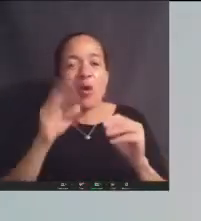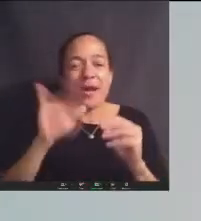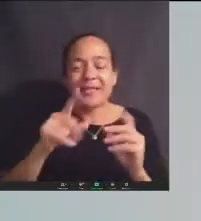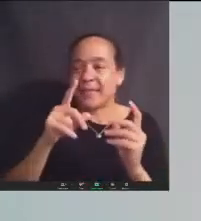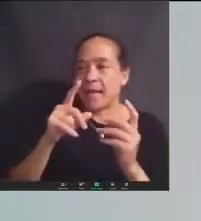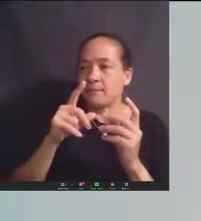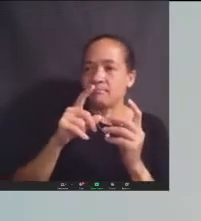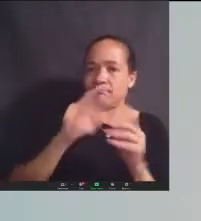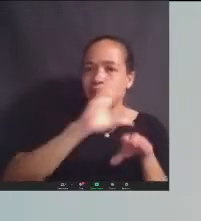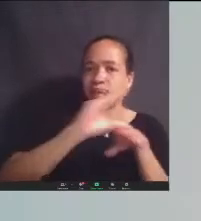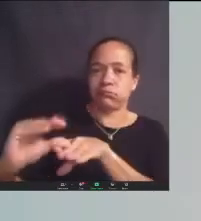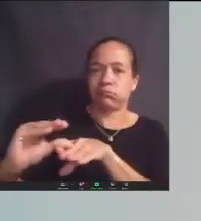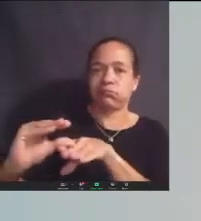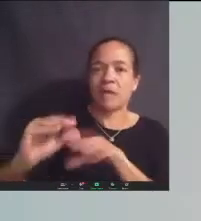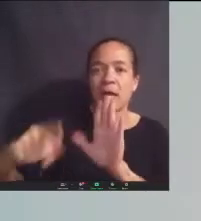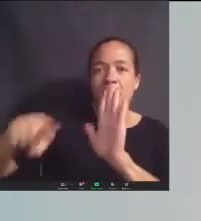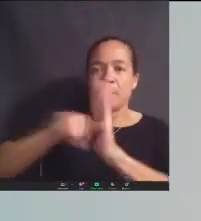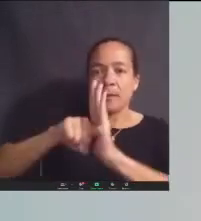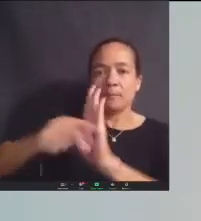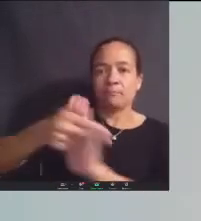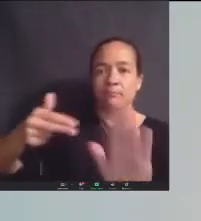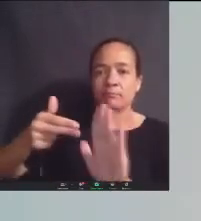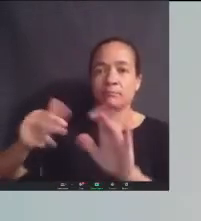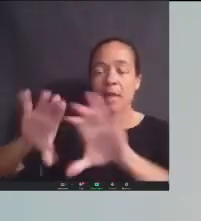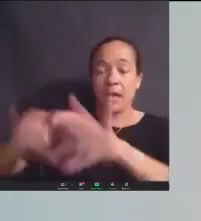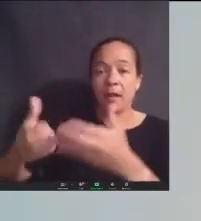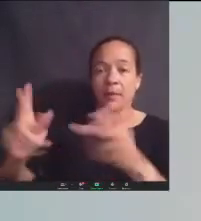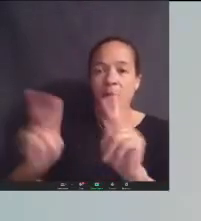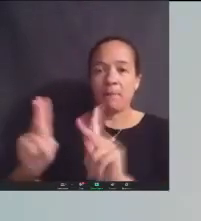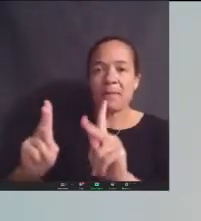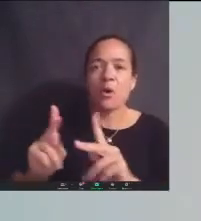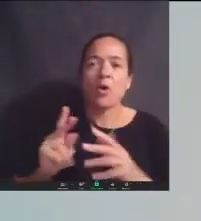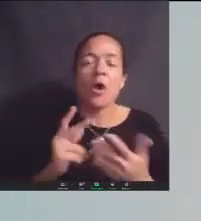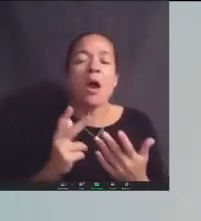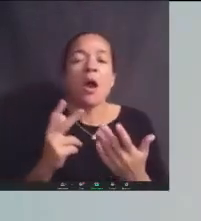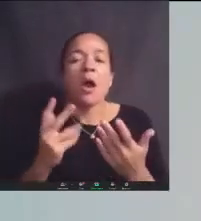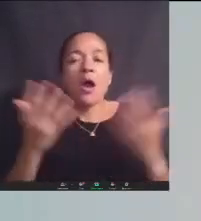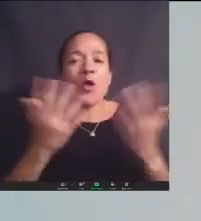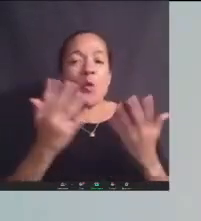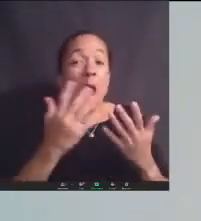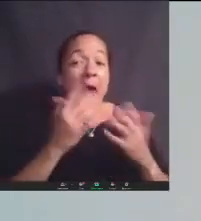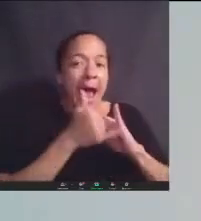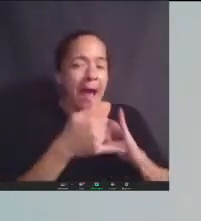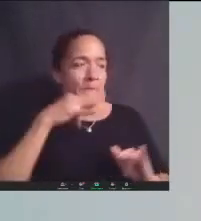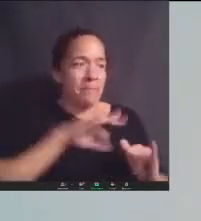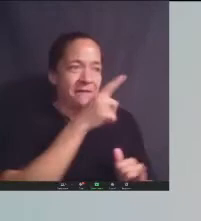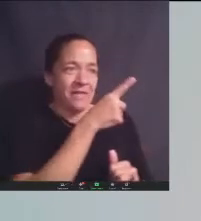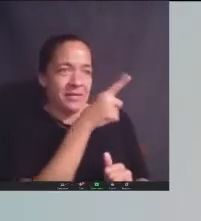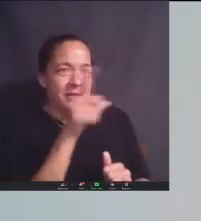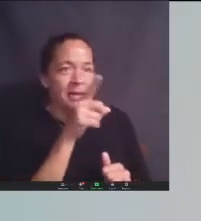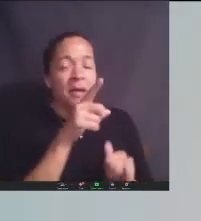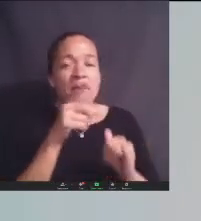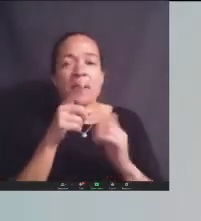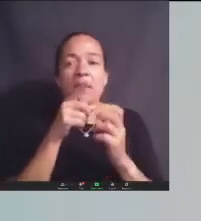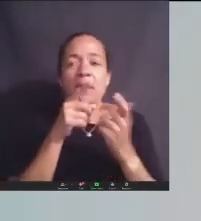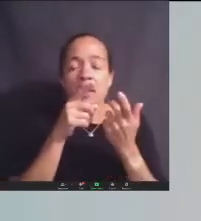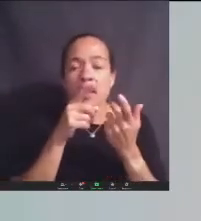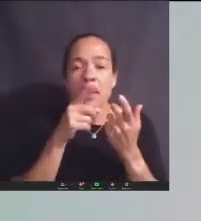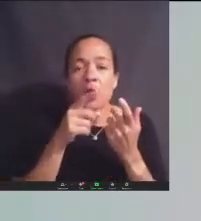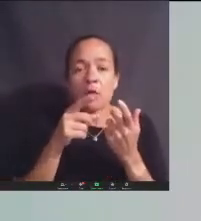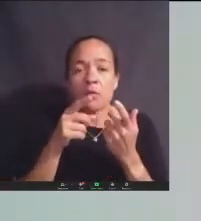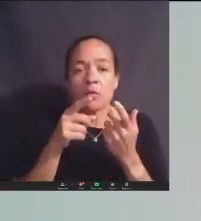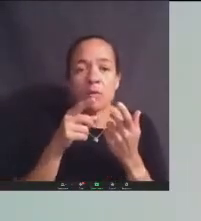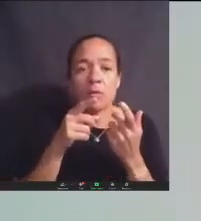stigmatizing narrative, its utility is when you rip off these aspiring, worthy people, you have a built-in